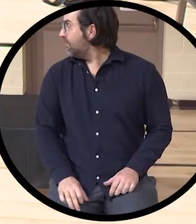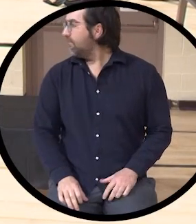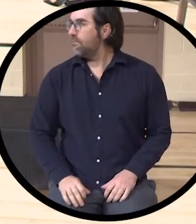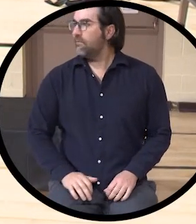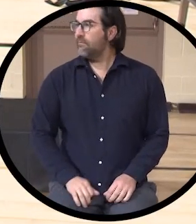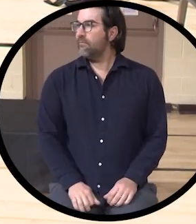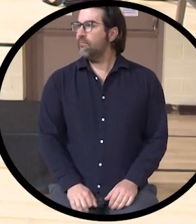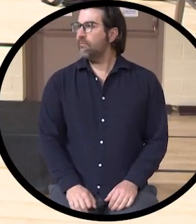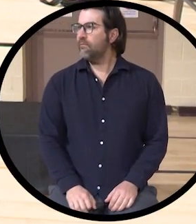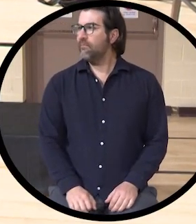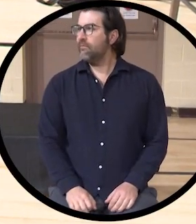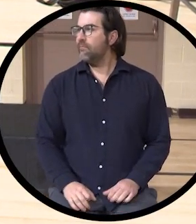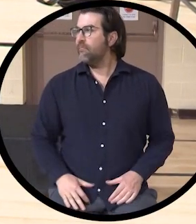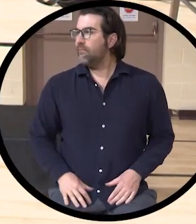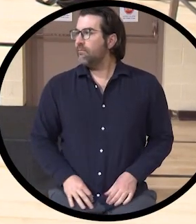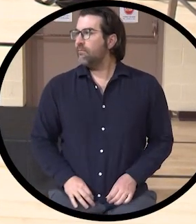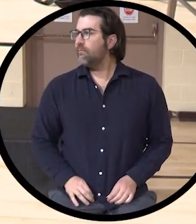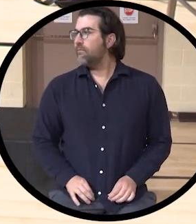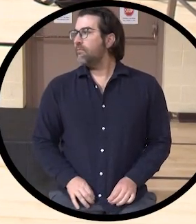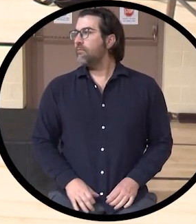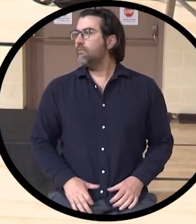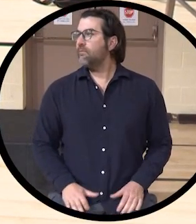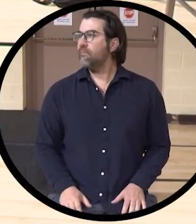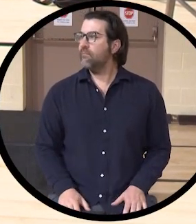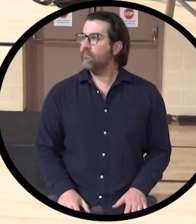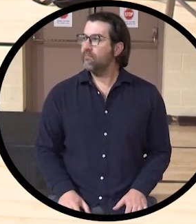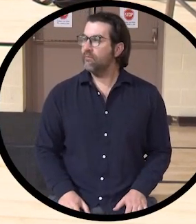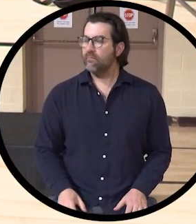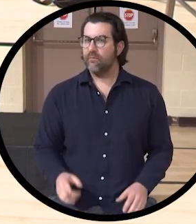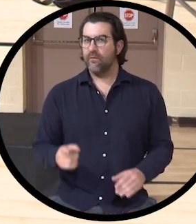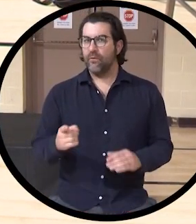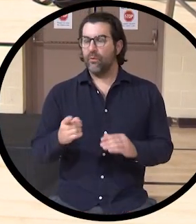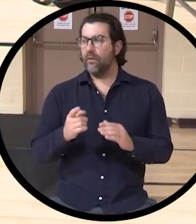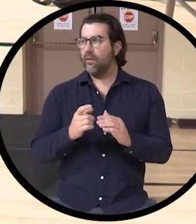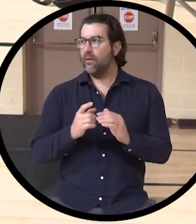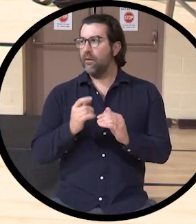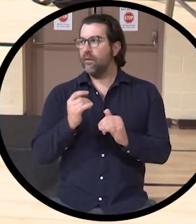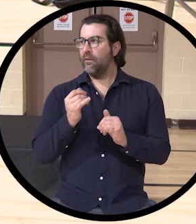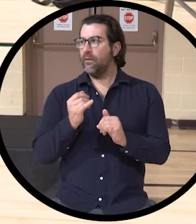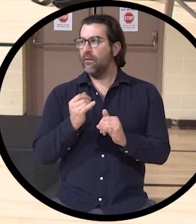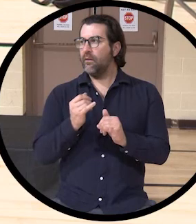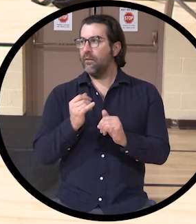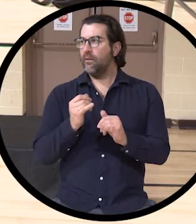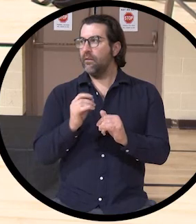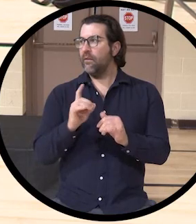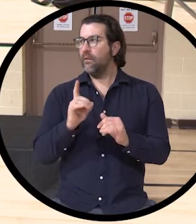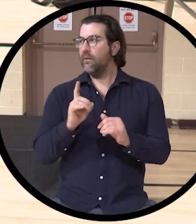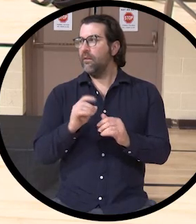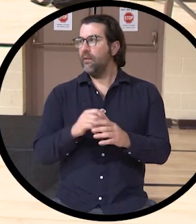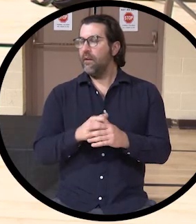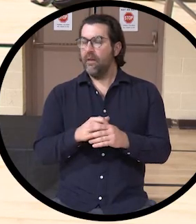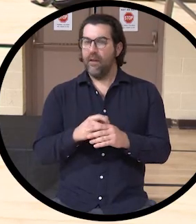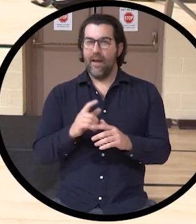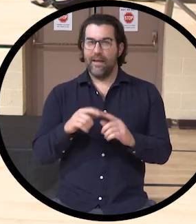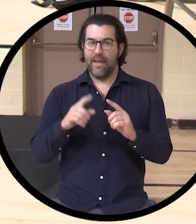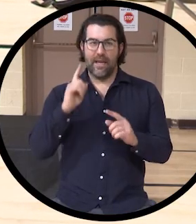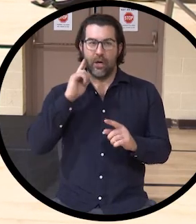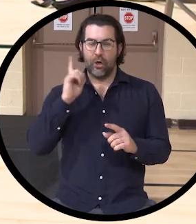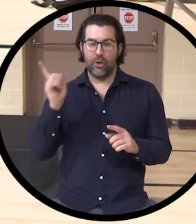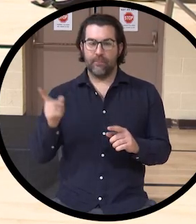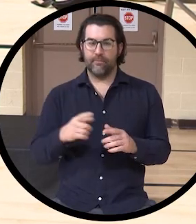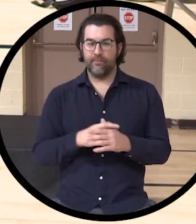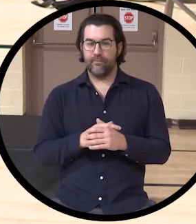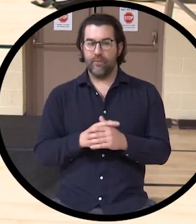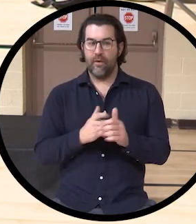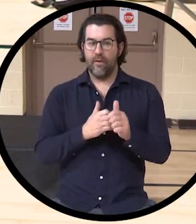pedestrian drivers and vehicles. I have one follow-up question about the Dillard situation, so then I also want to. The follow-up